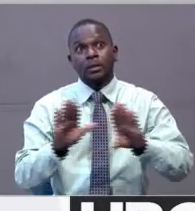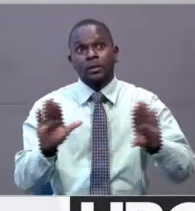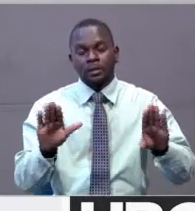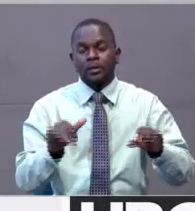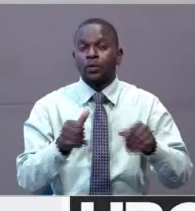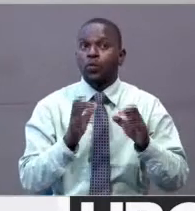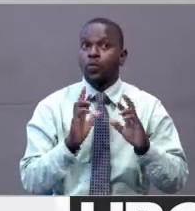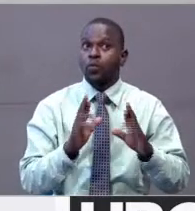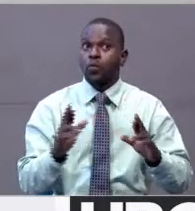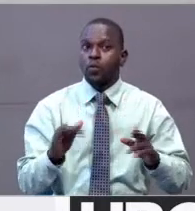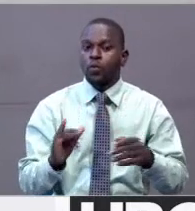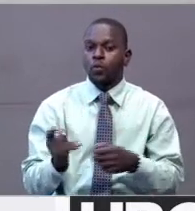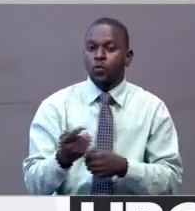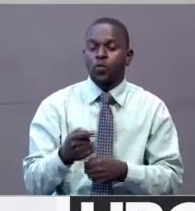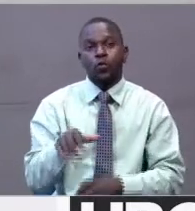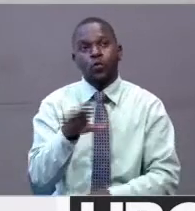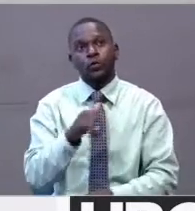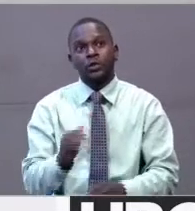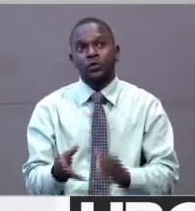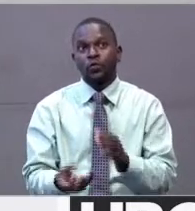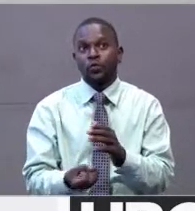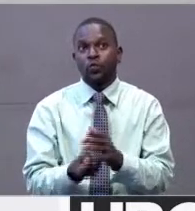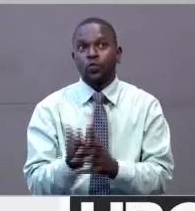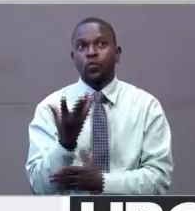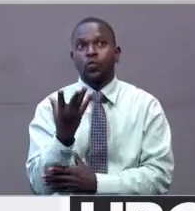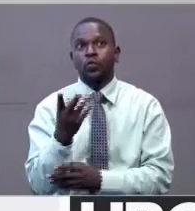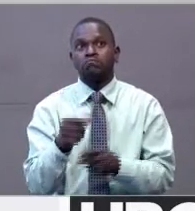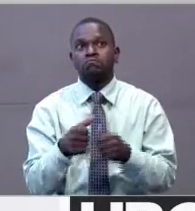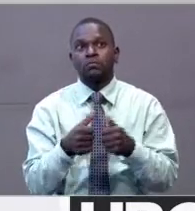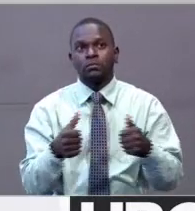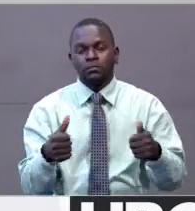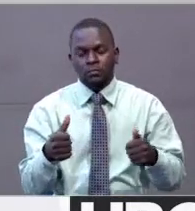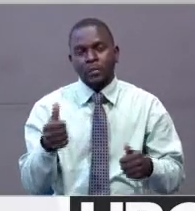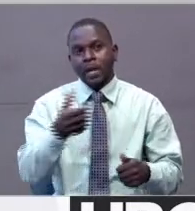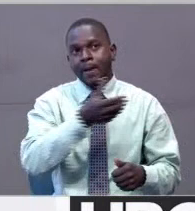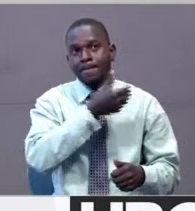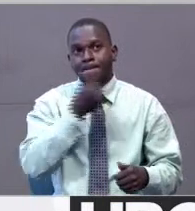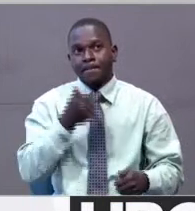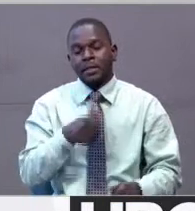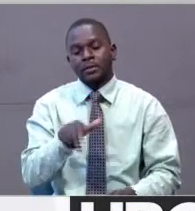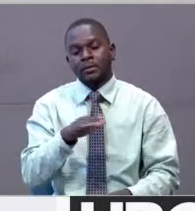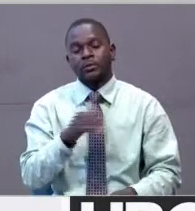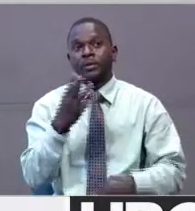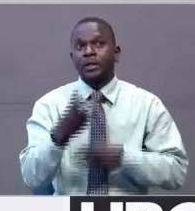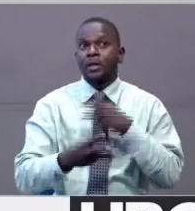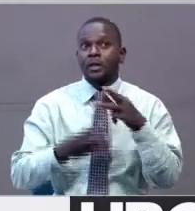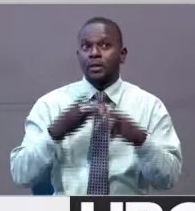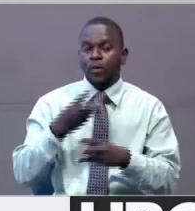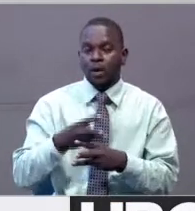hopeful that Gulu City is going to grow and will be one of the best cities in the world.